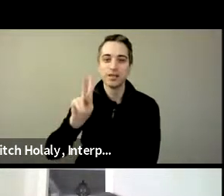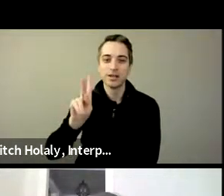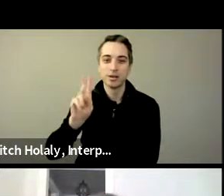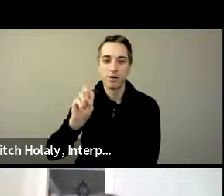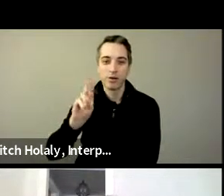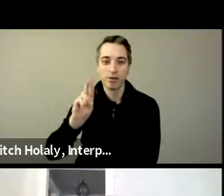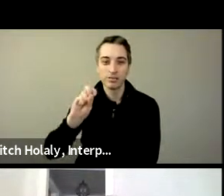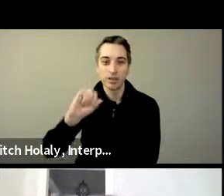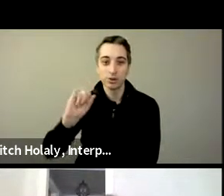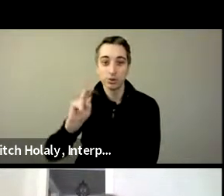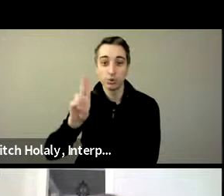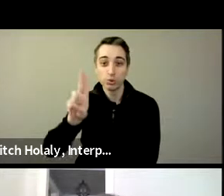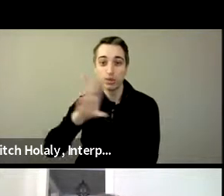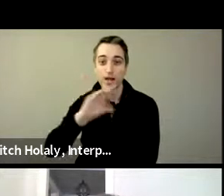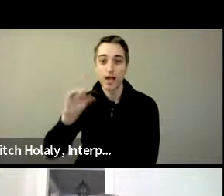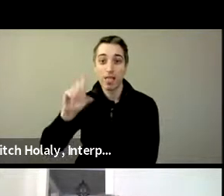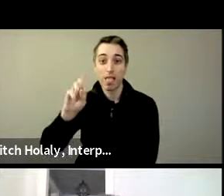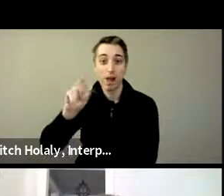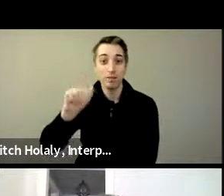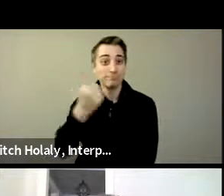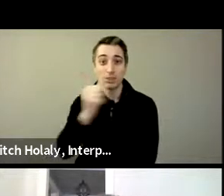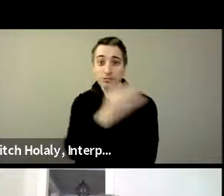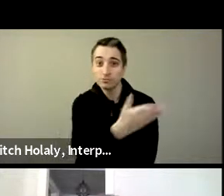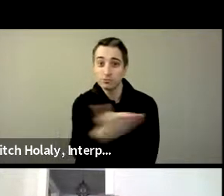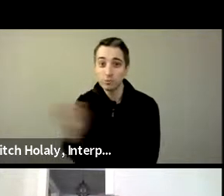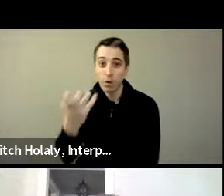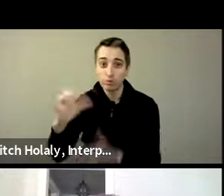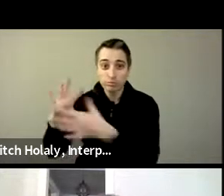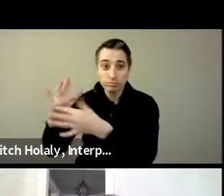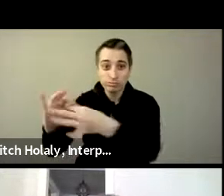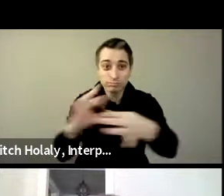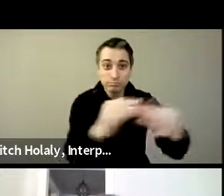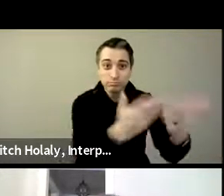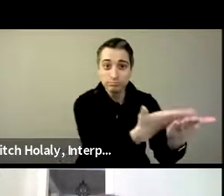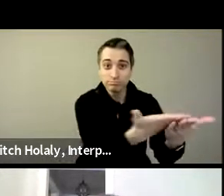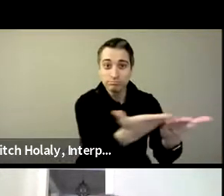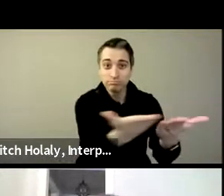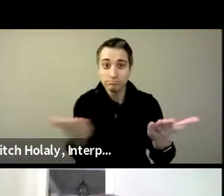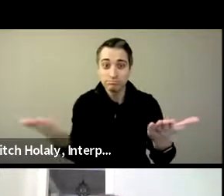Lara. Would any of you all like to say a few words? Anyone?